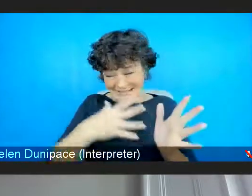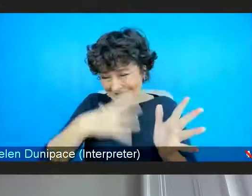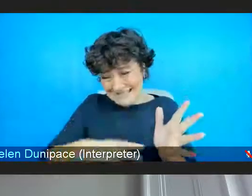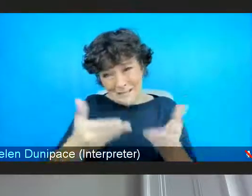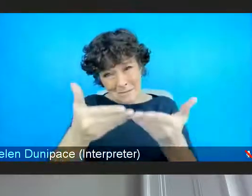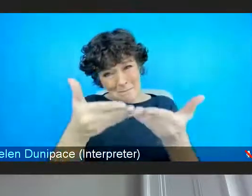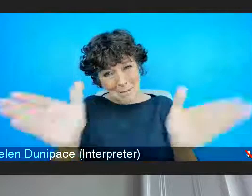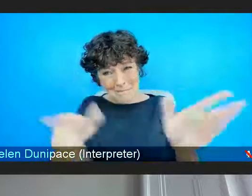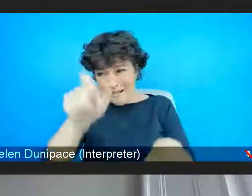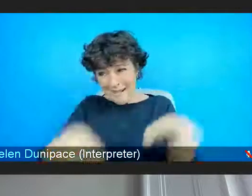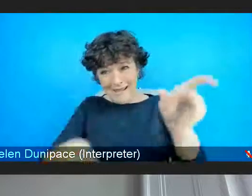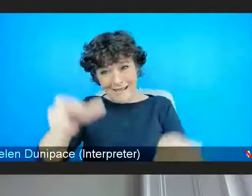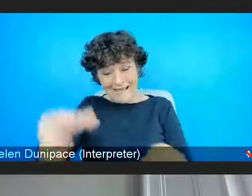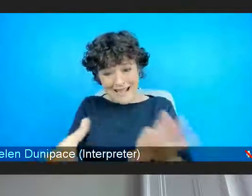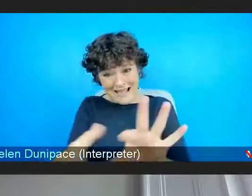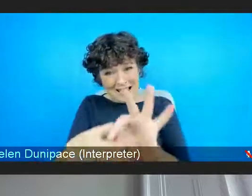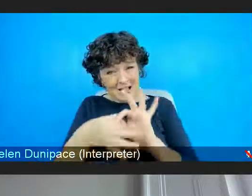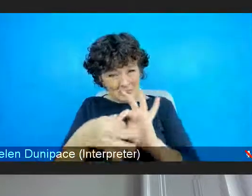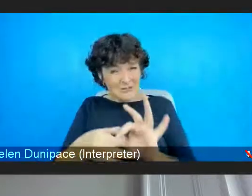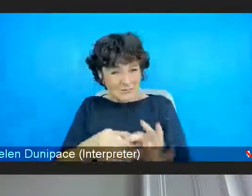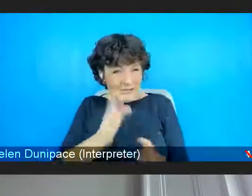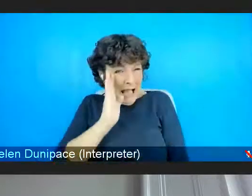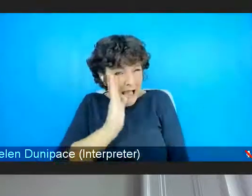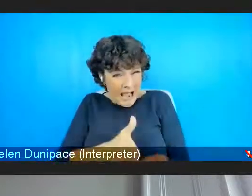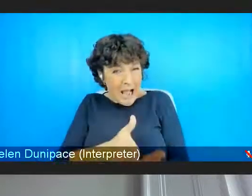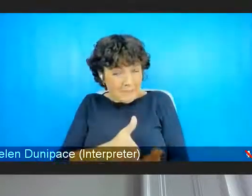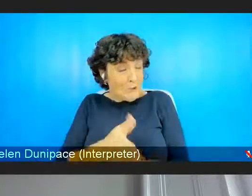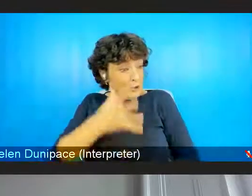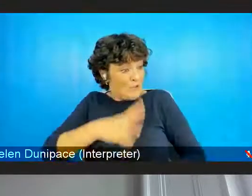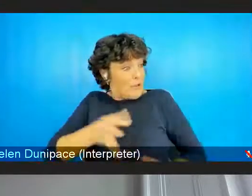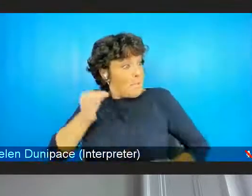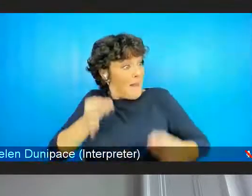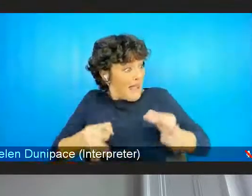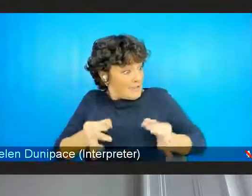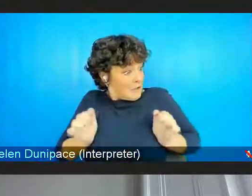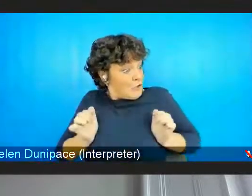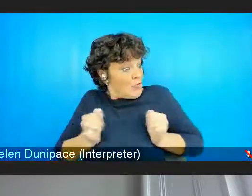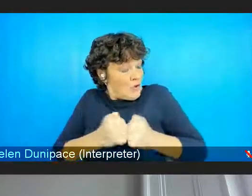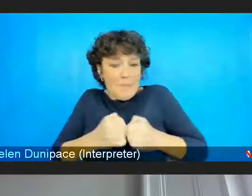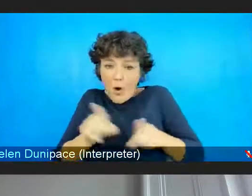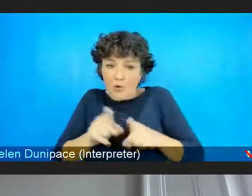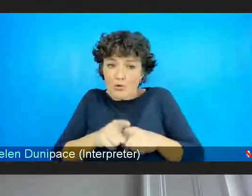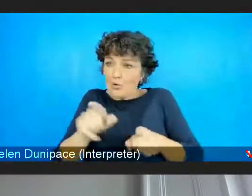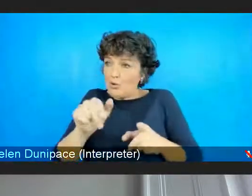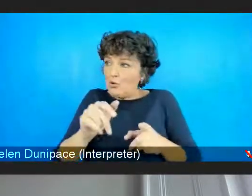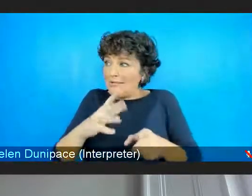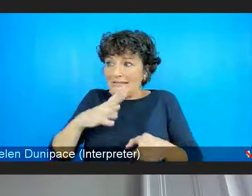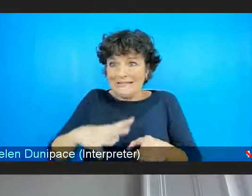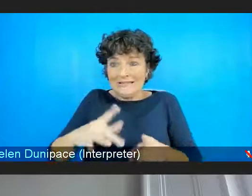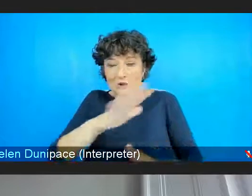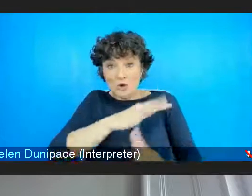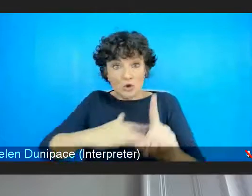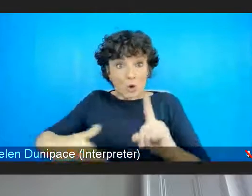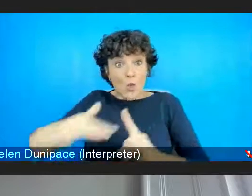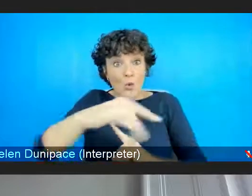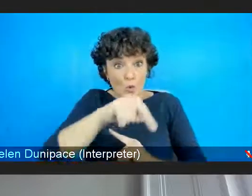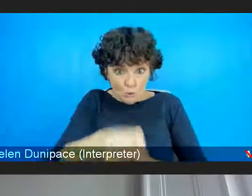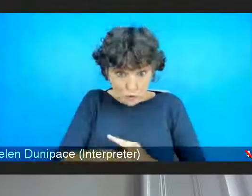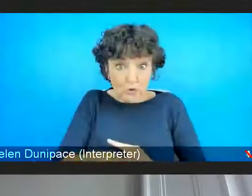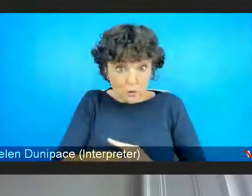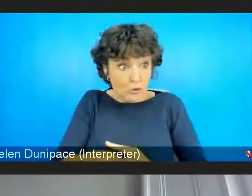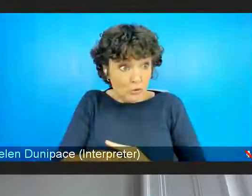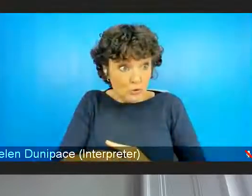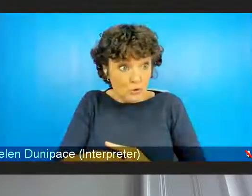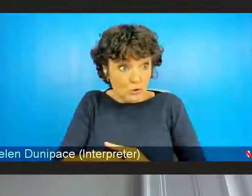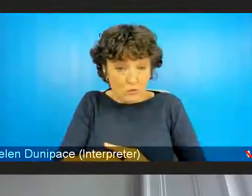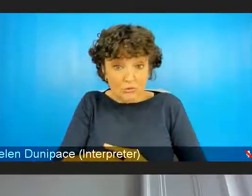you do need broad social consensus as well as the political census. And you know, I'm about to change to an electric car. I don't expect to get a gold medal